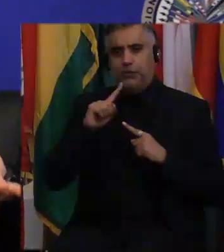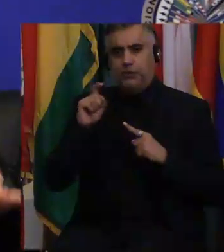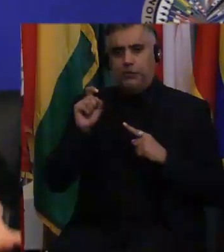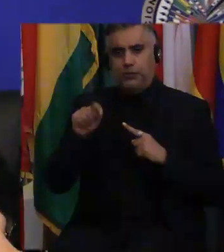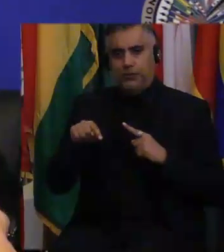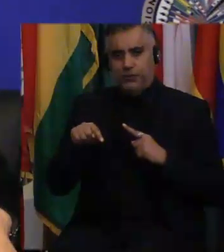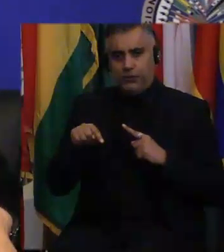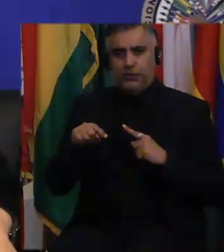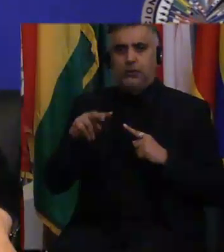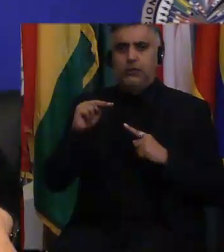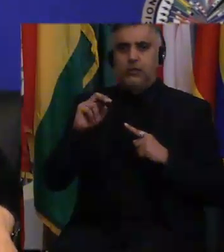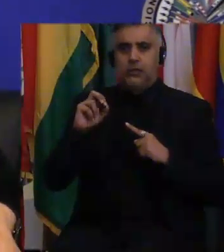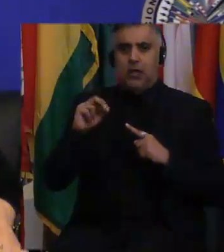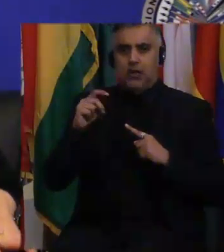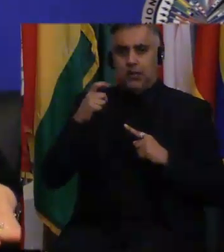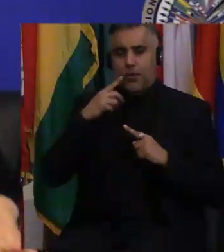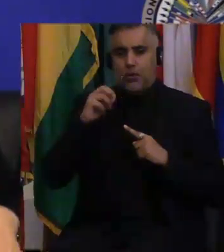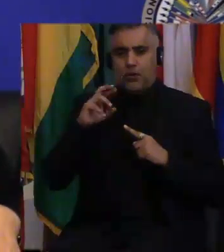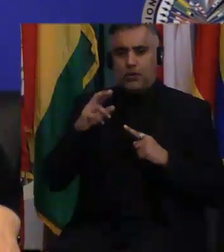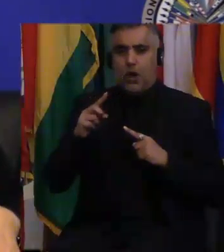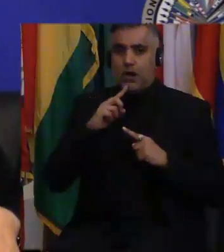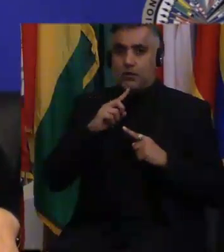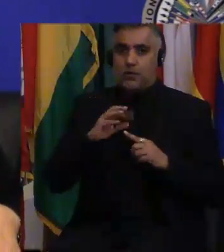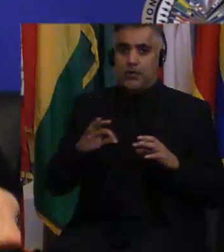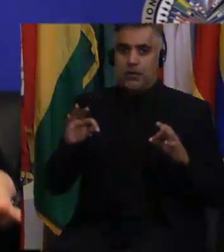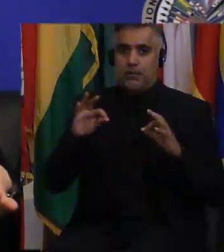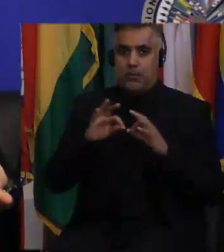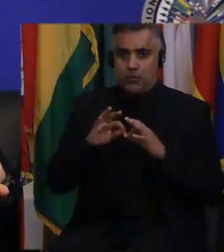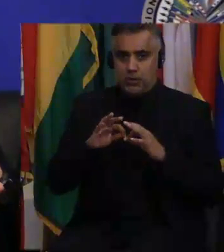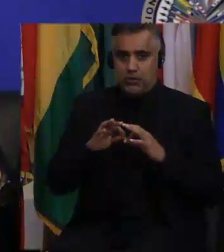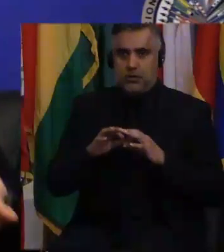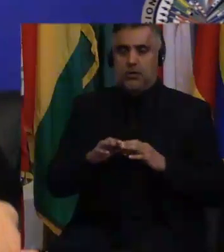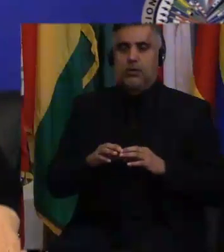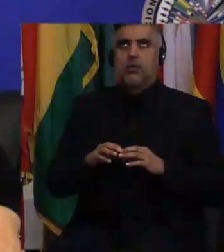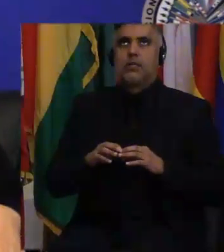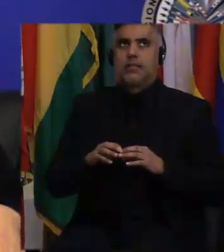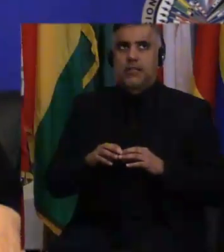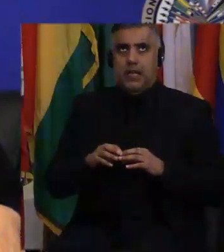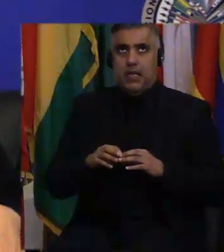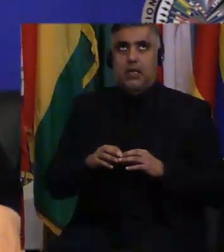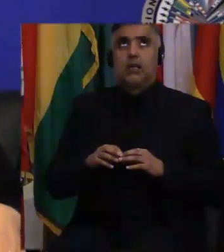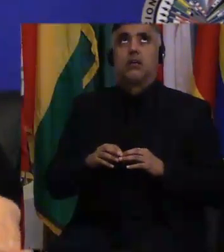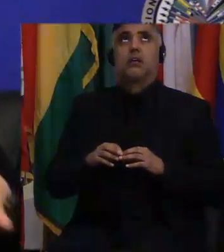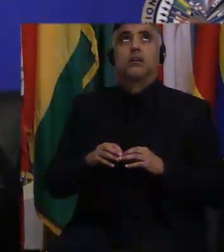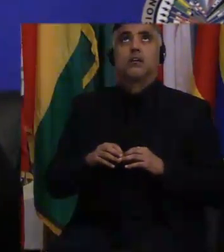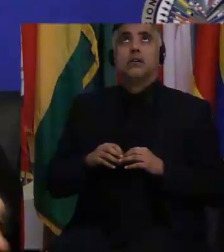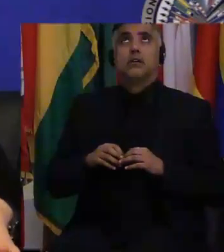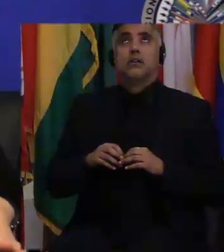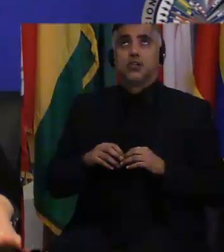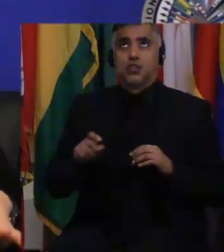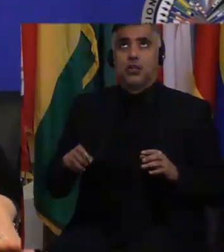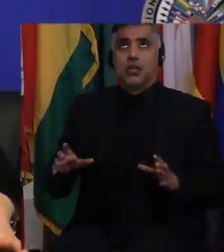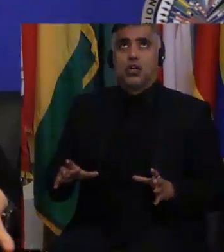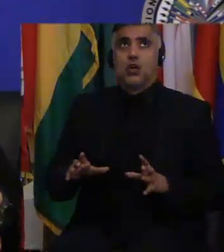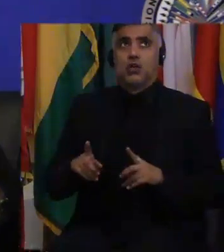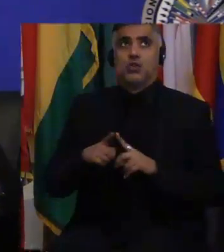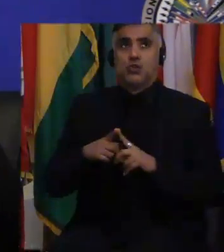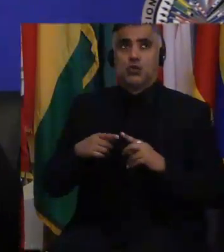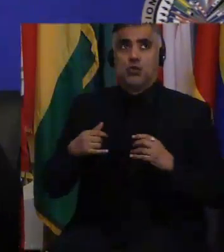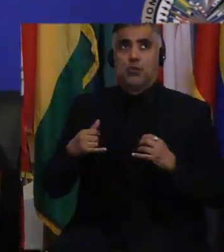question, non-governmental organizations are extremely important. They should be encouraged to